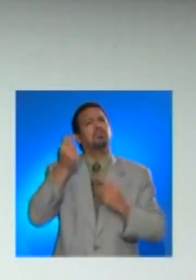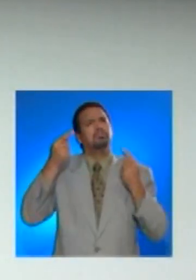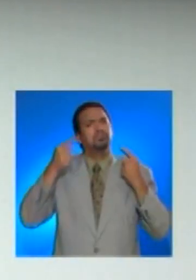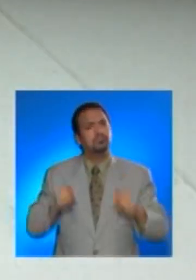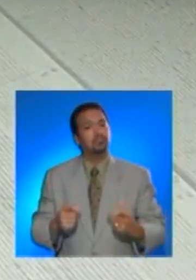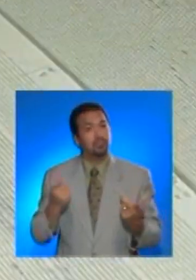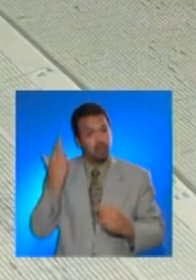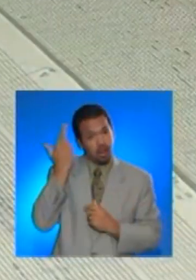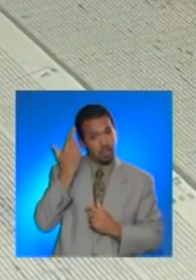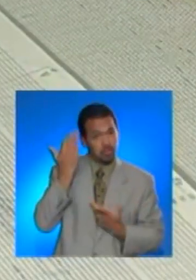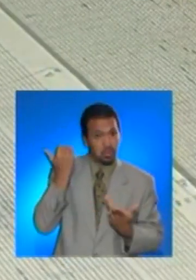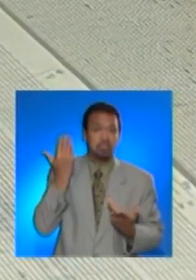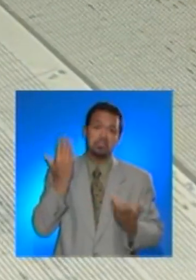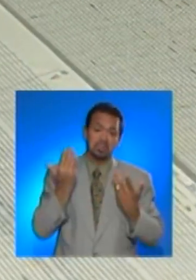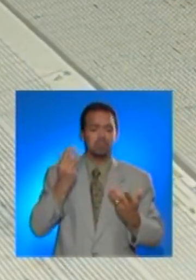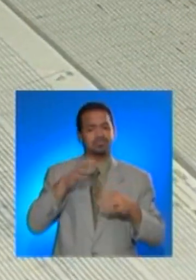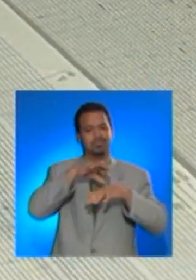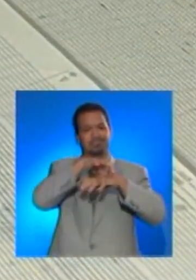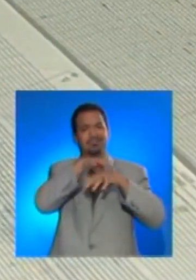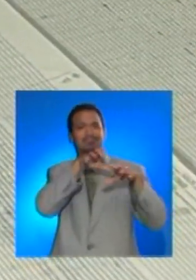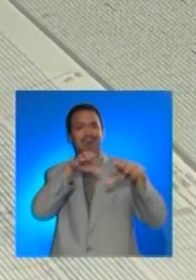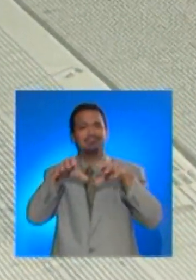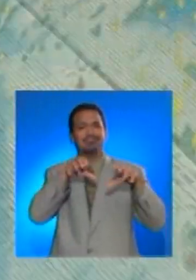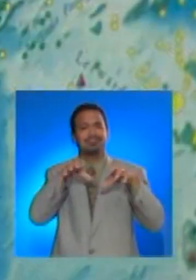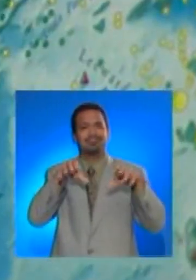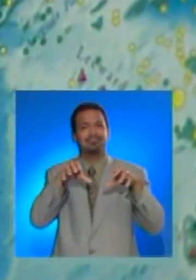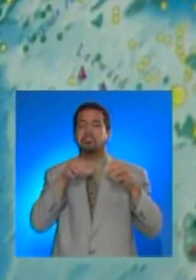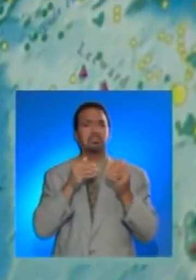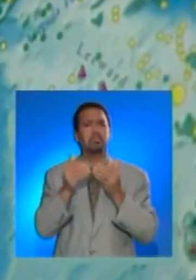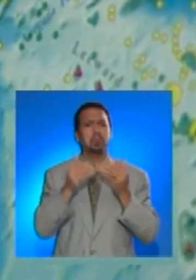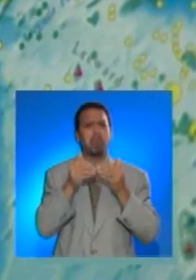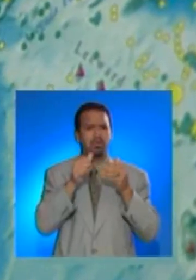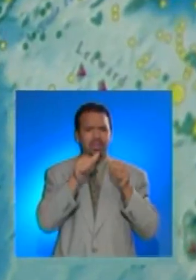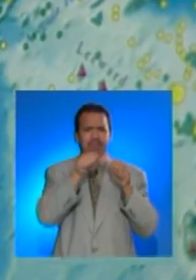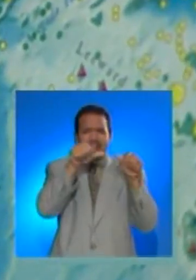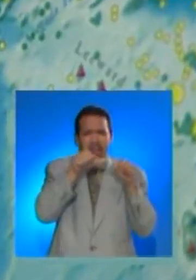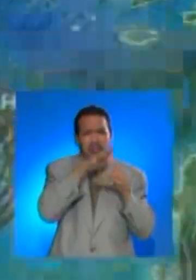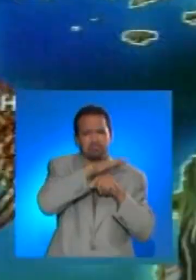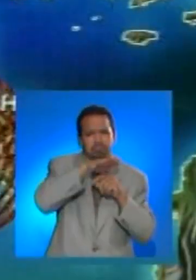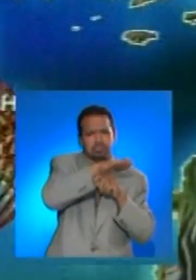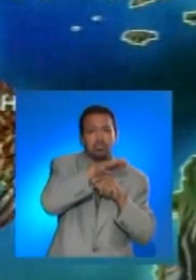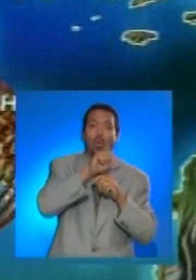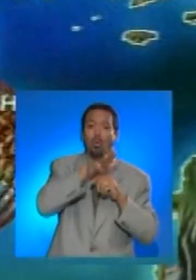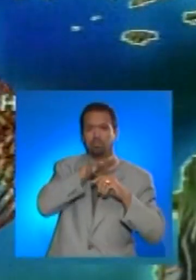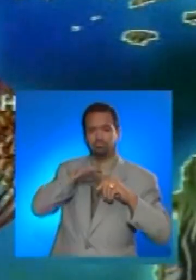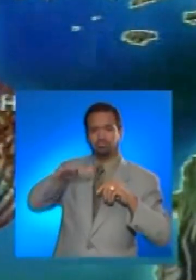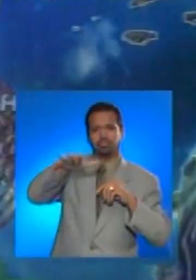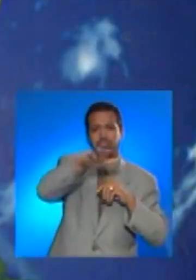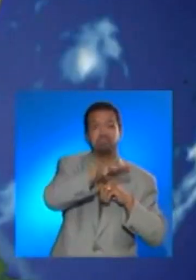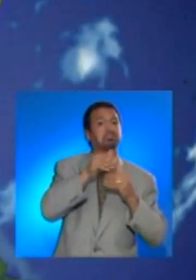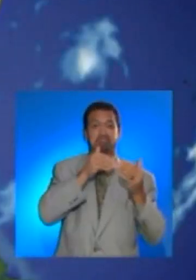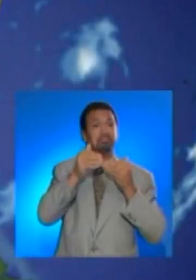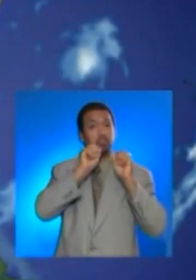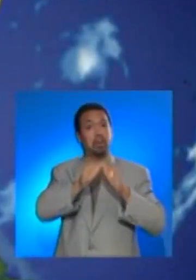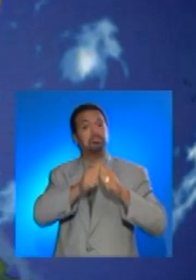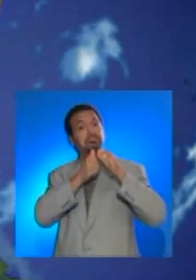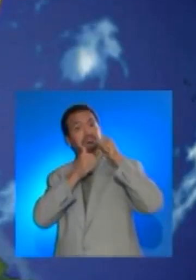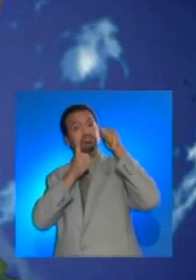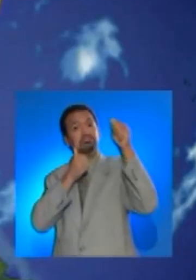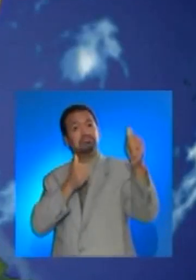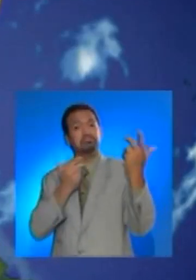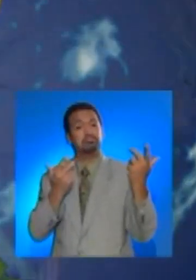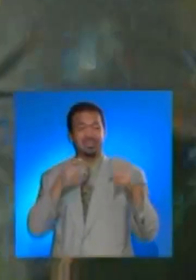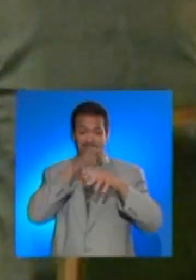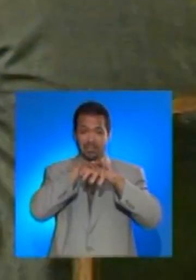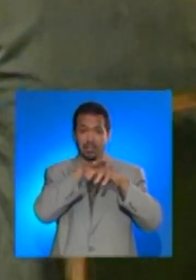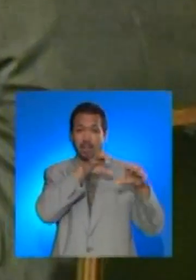Most tsunamis are produced as a direct or indirect consequence of a local, regional, or distant earthquake.